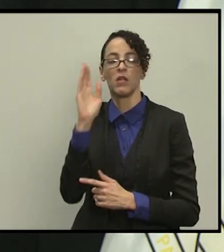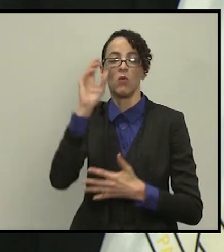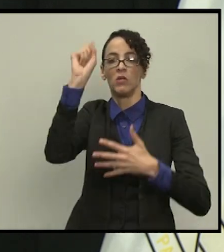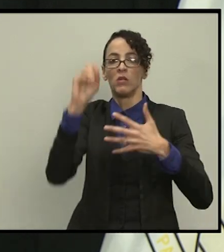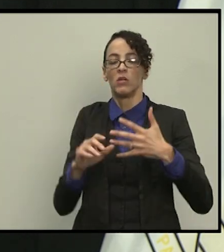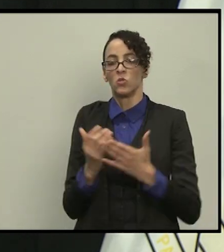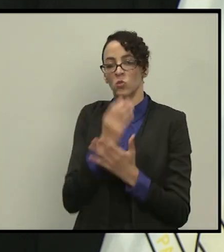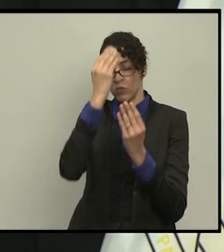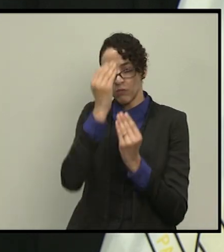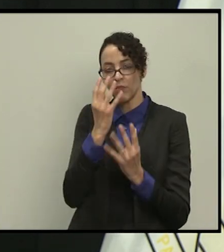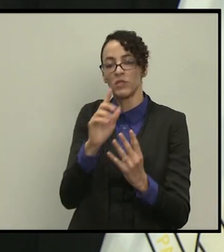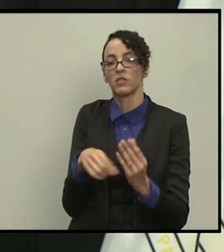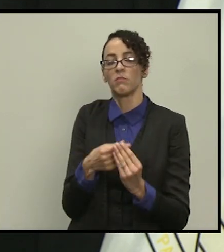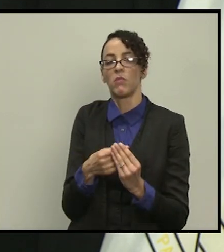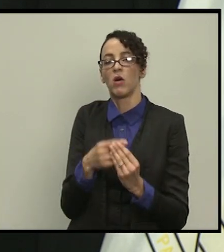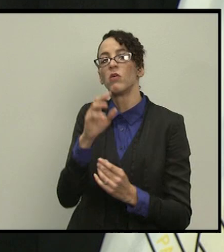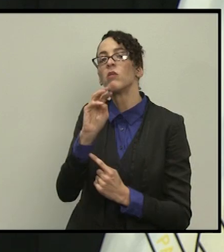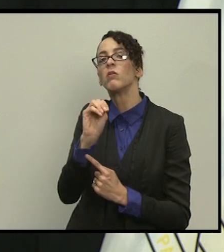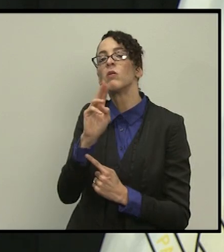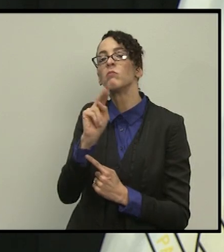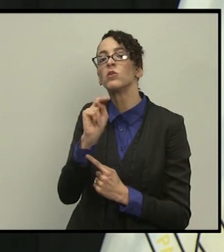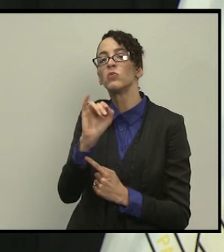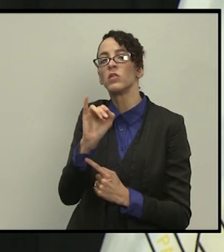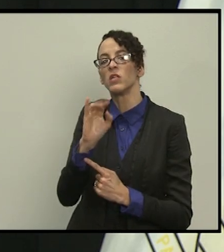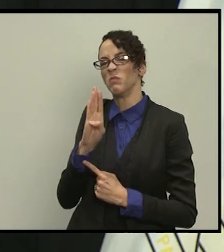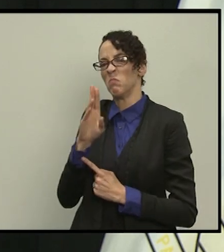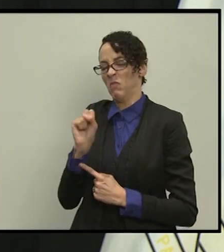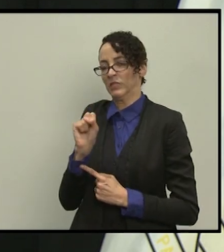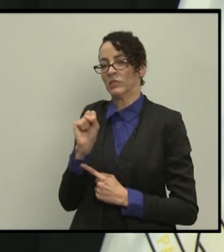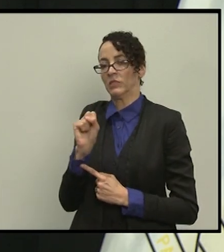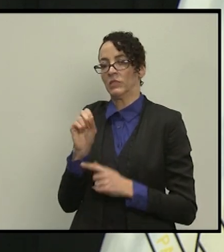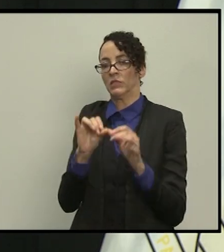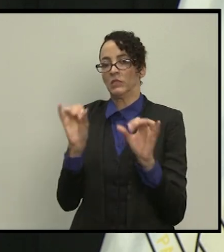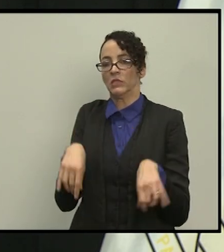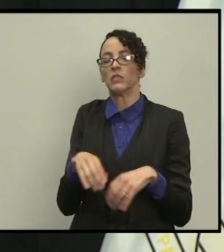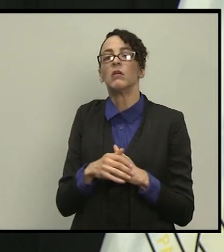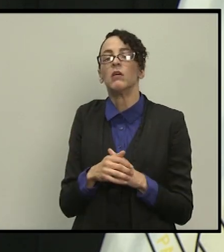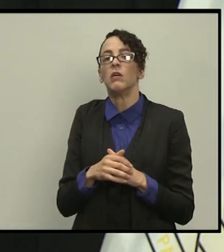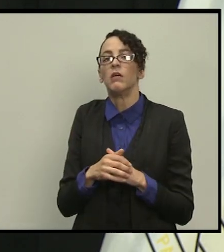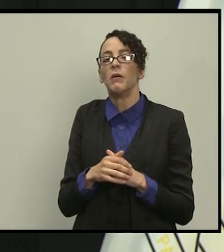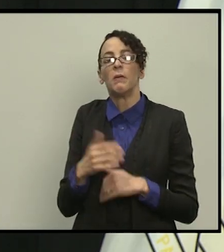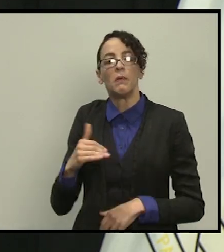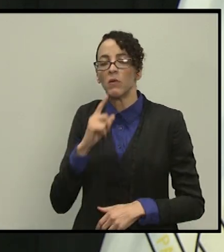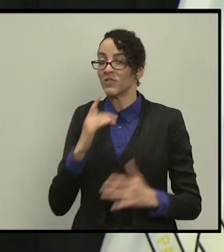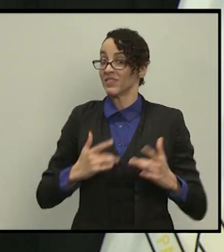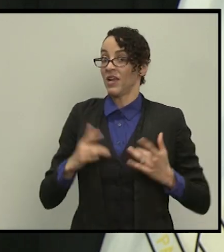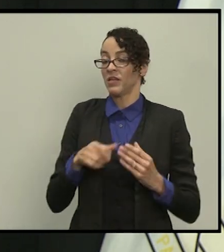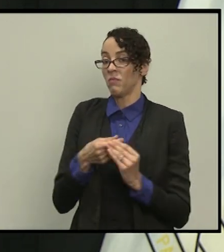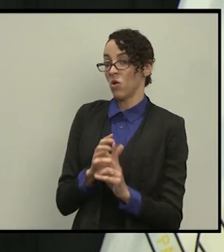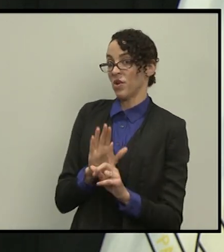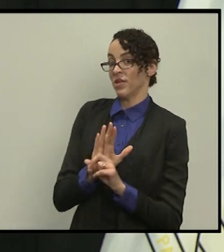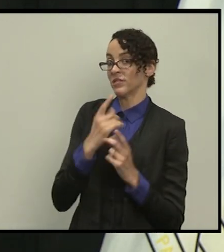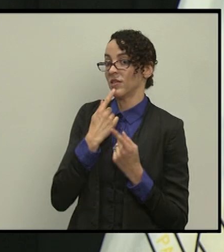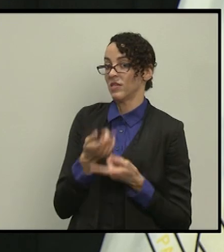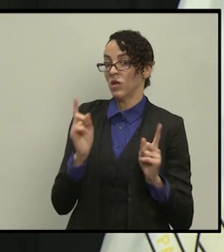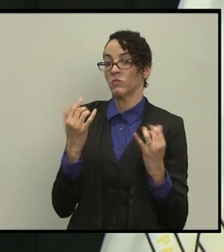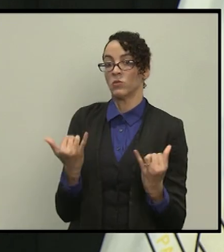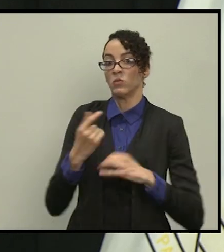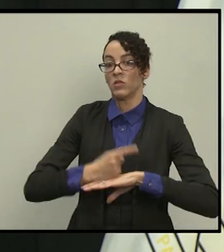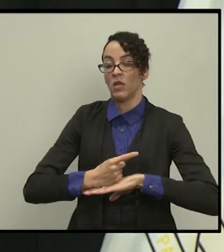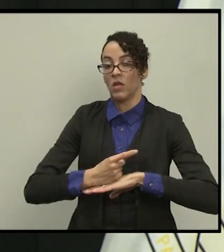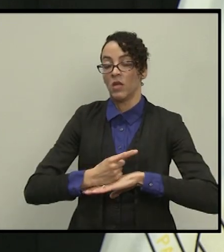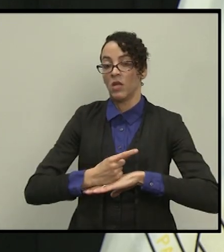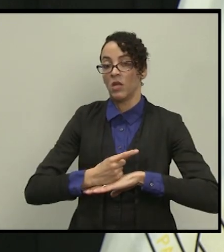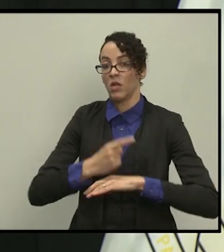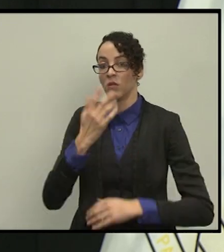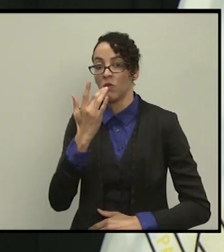Muni. But I am really excited about his announcement today to